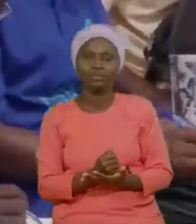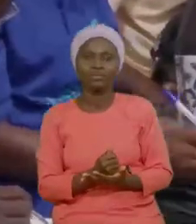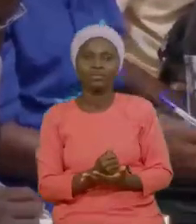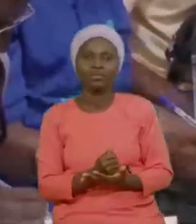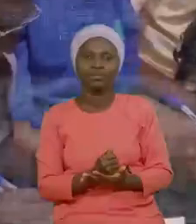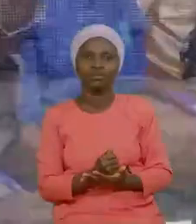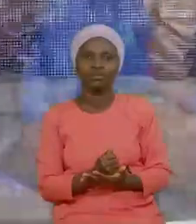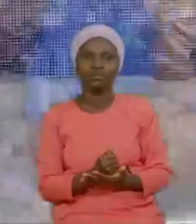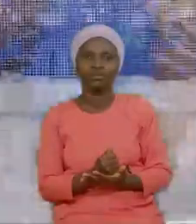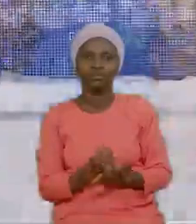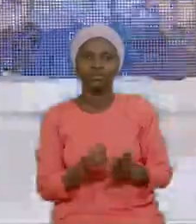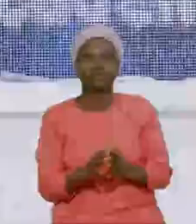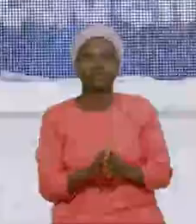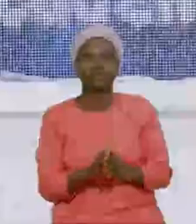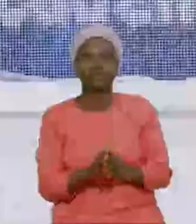Wash your face.